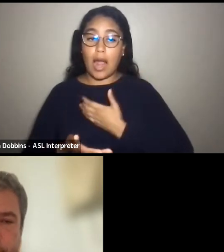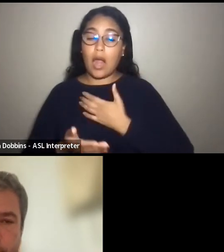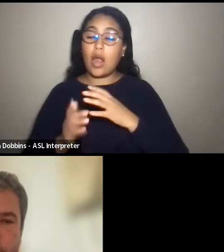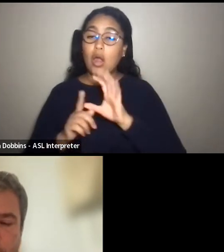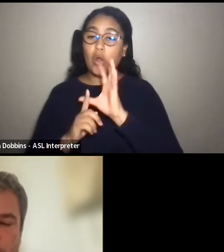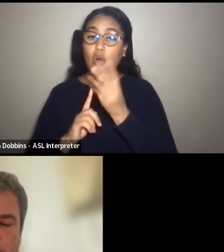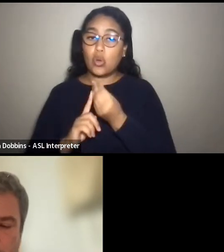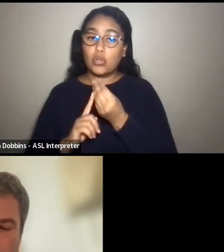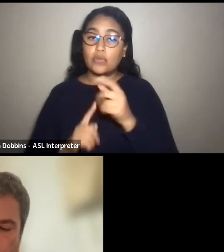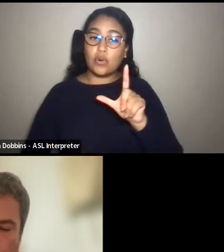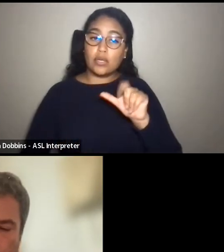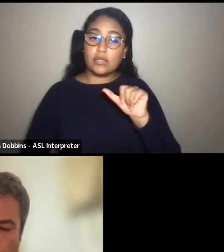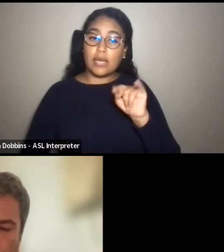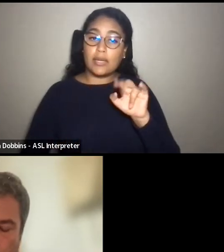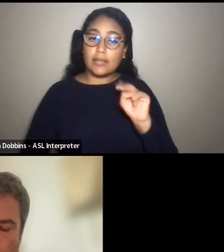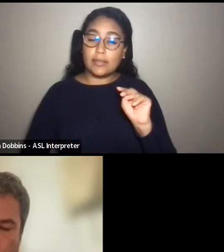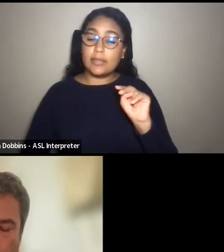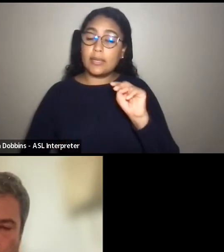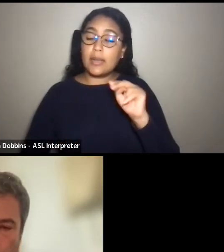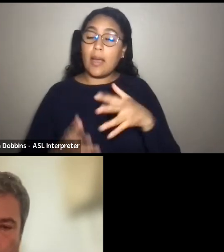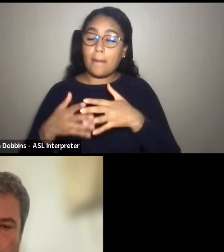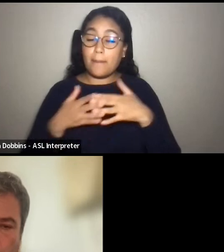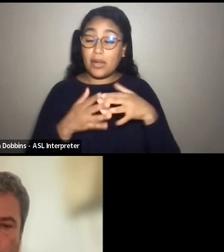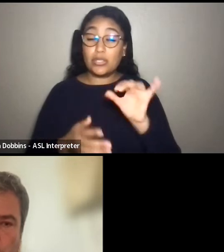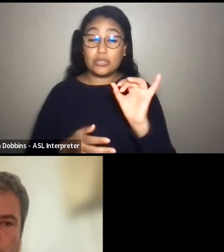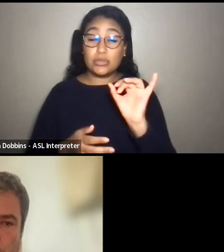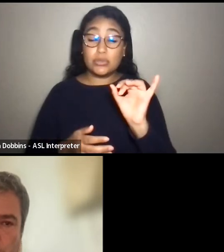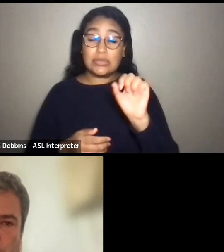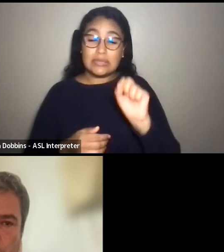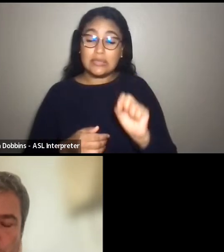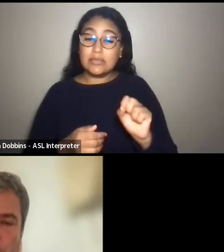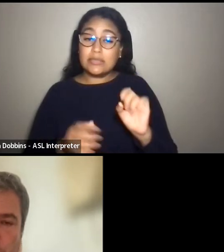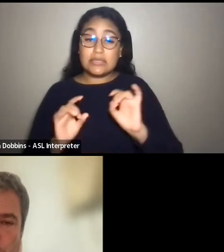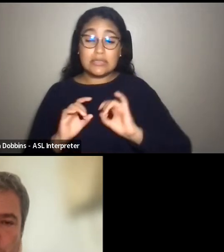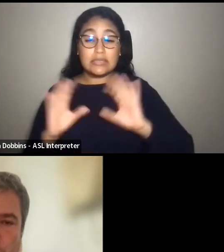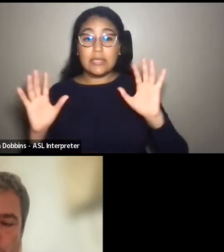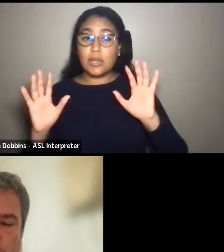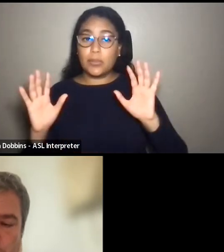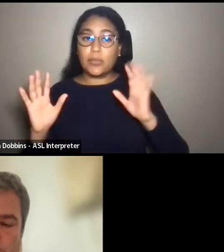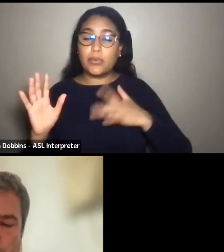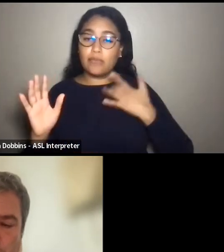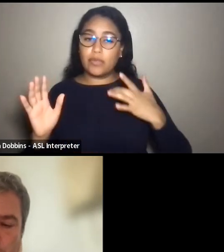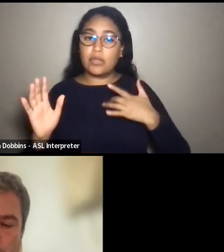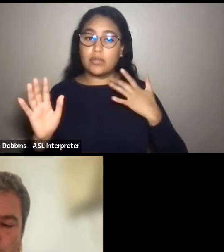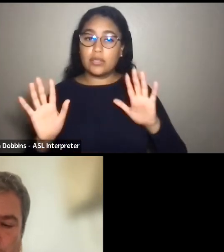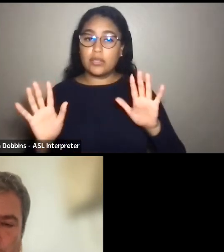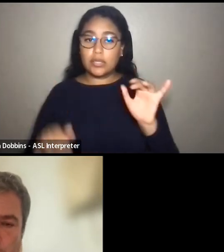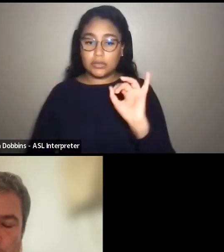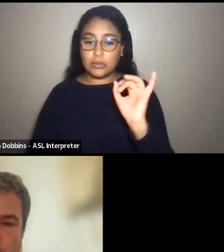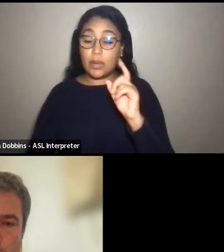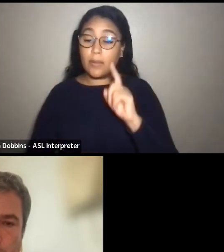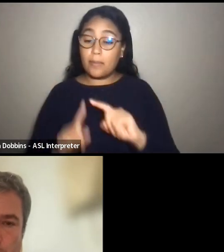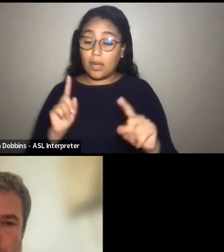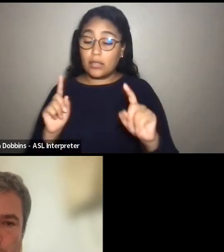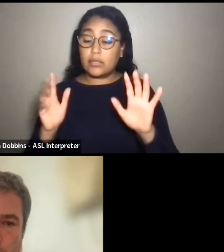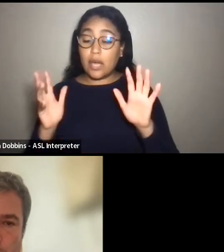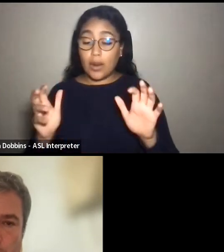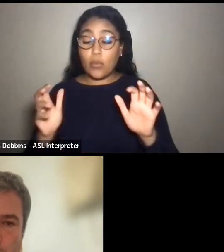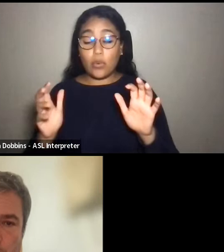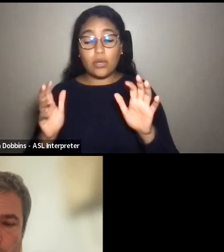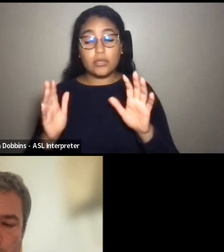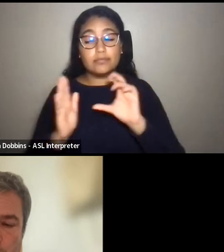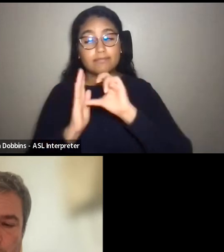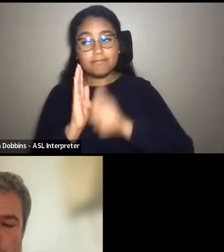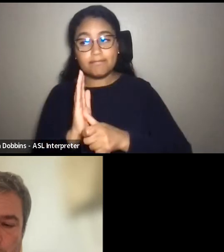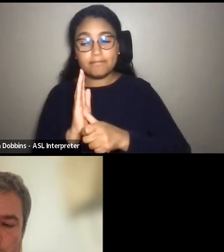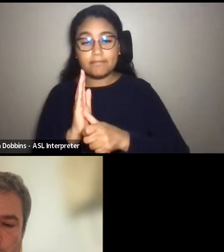well in Latin America. And that feeling is really, really horrible. But I do want to ensure you, like